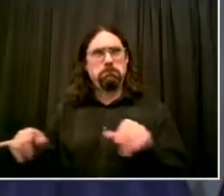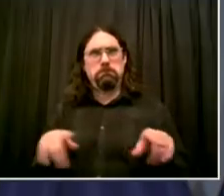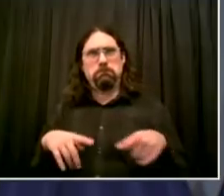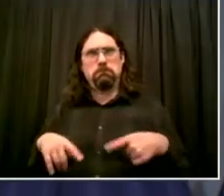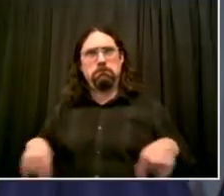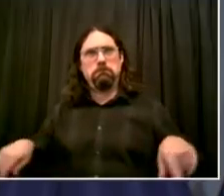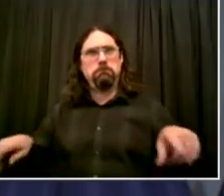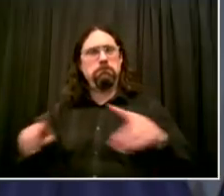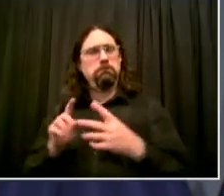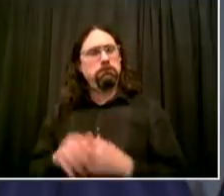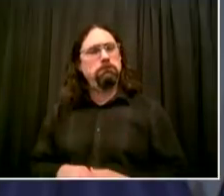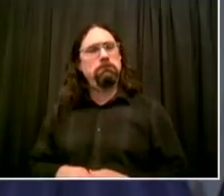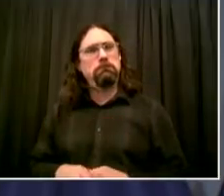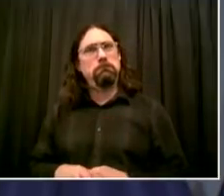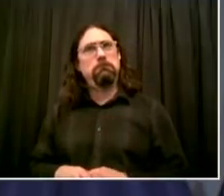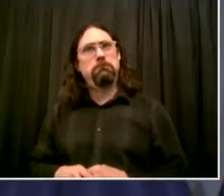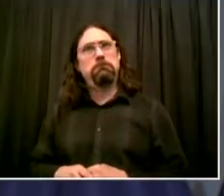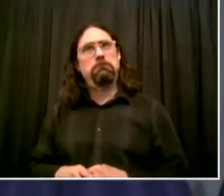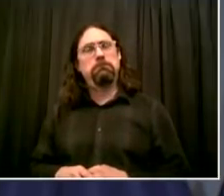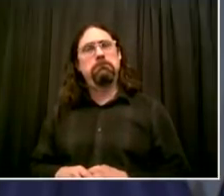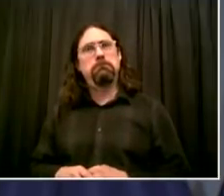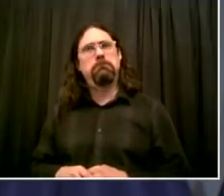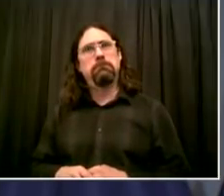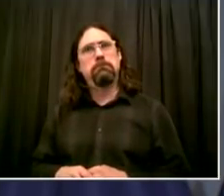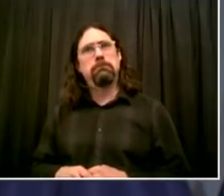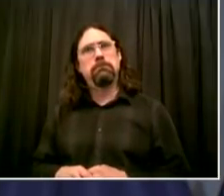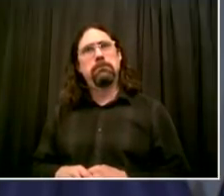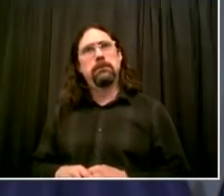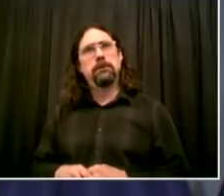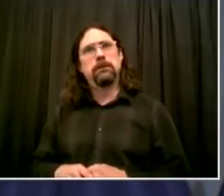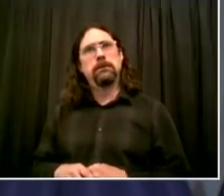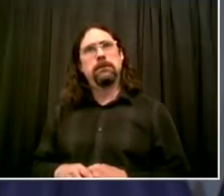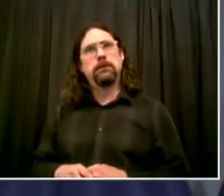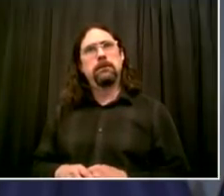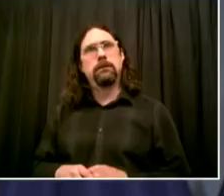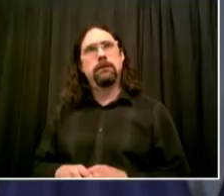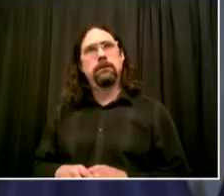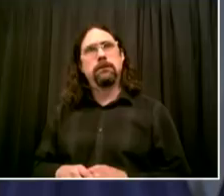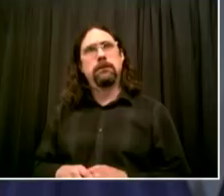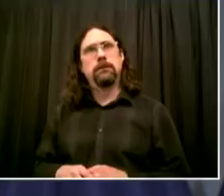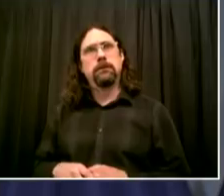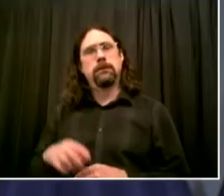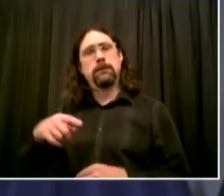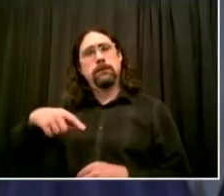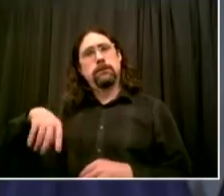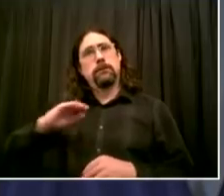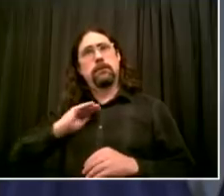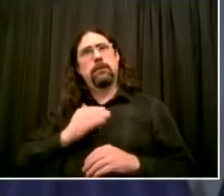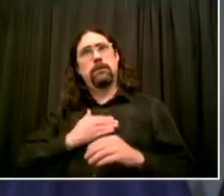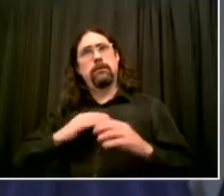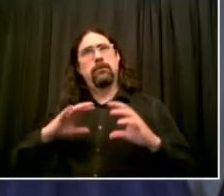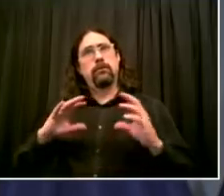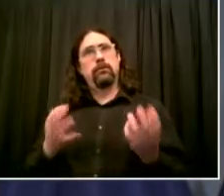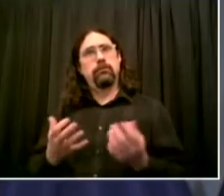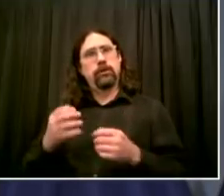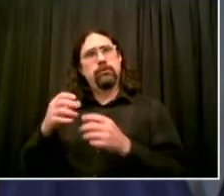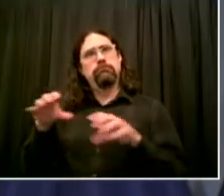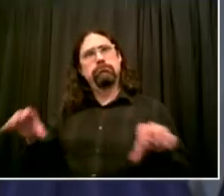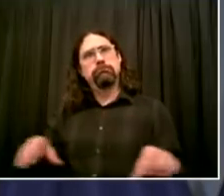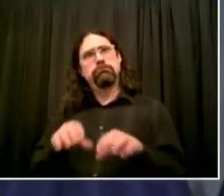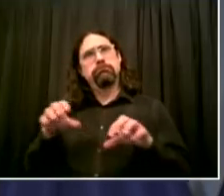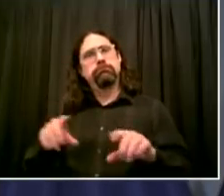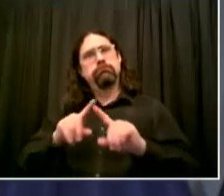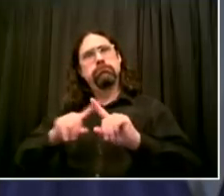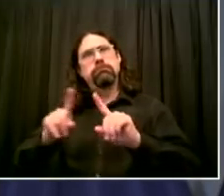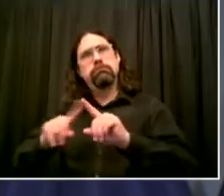work that we do. And it's really easy to see that we are involved in a human justice initiative where